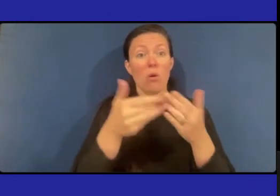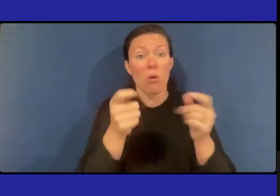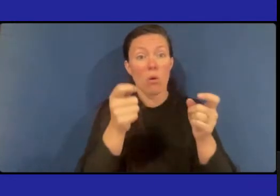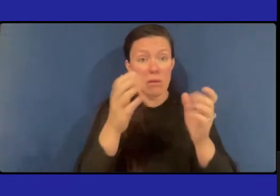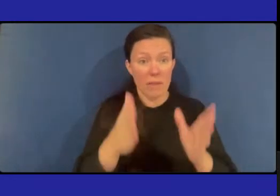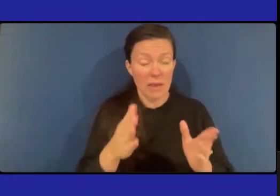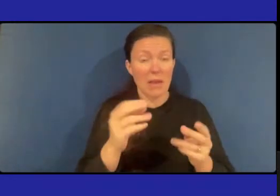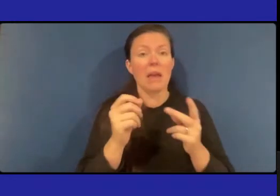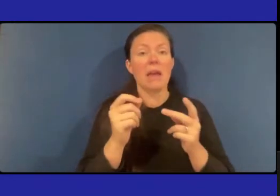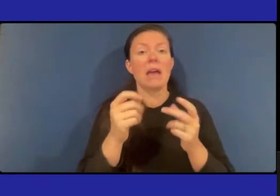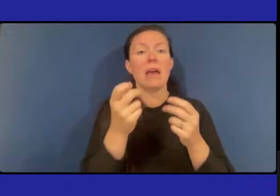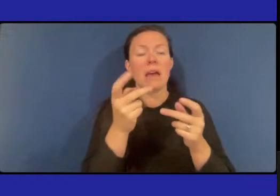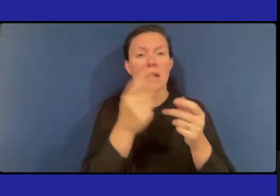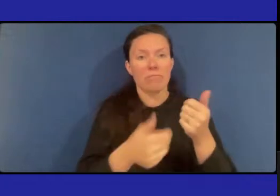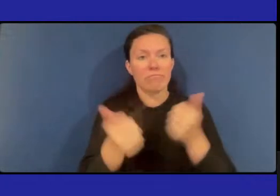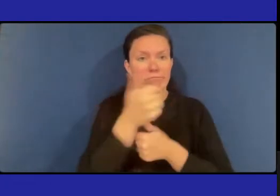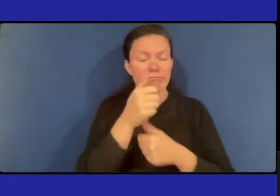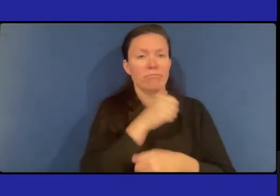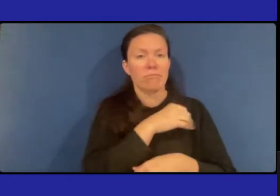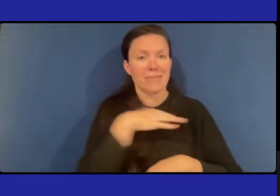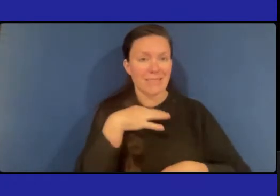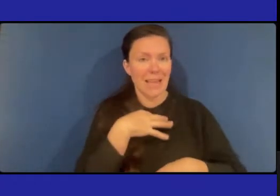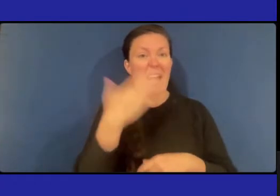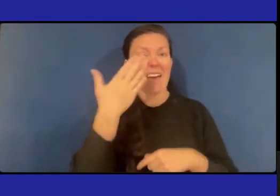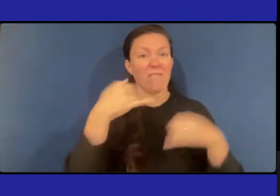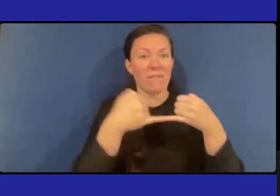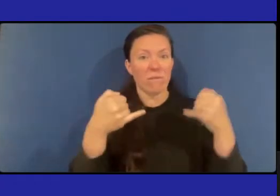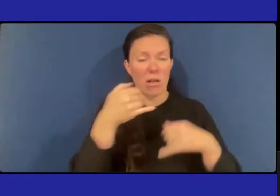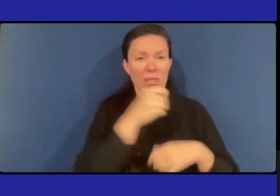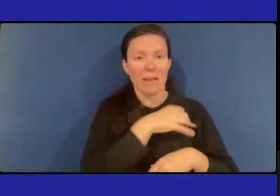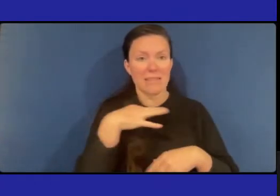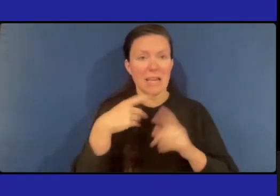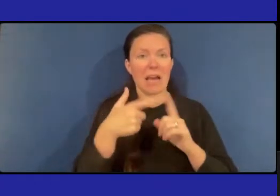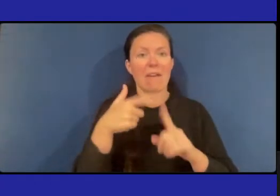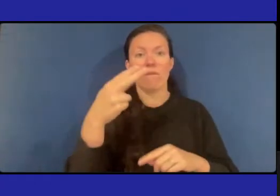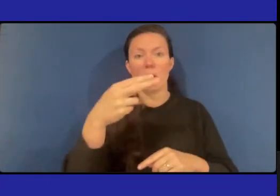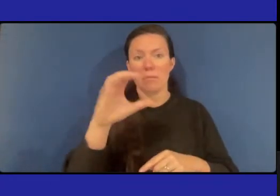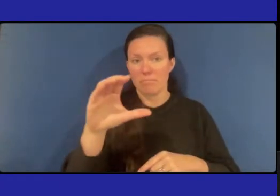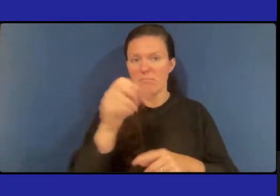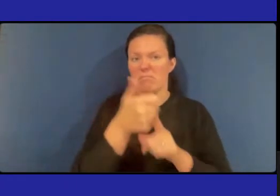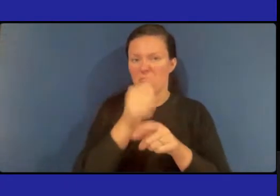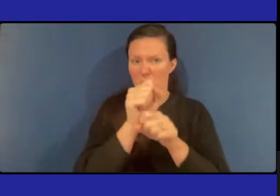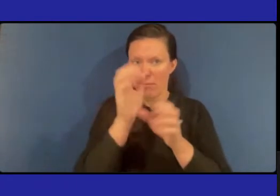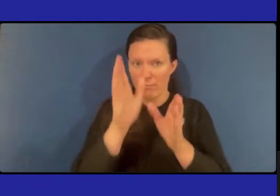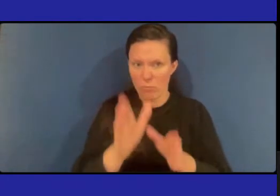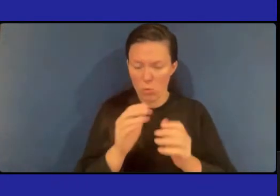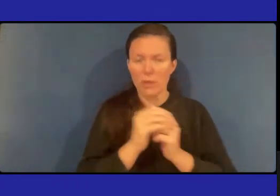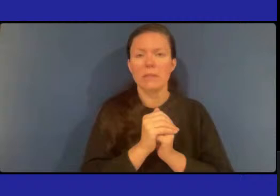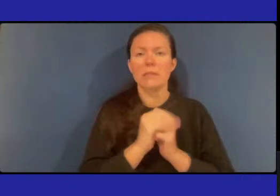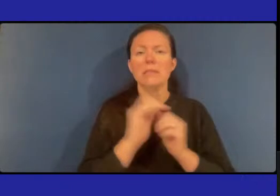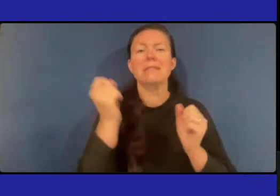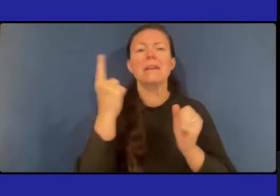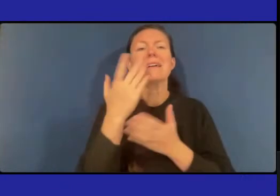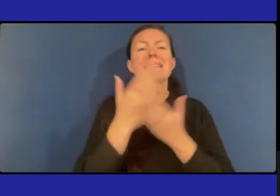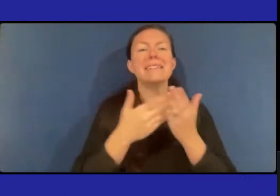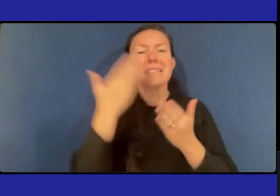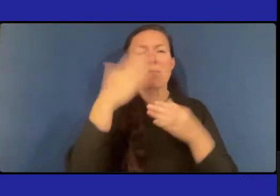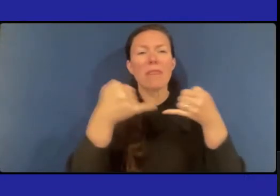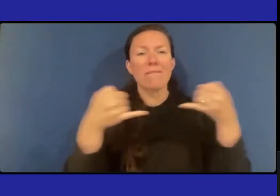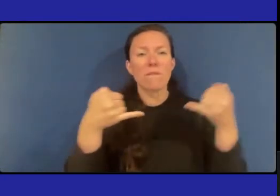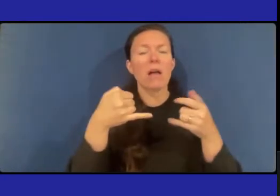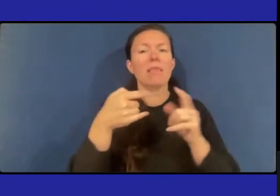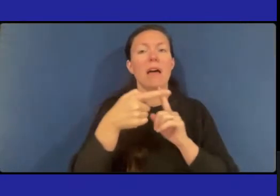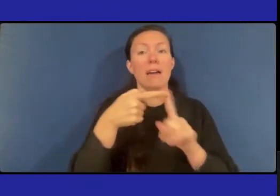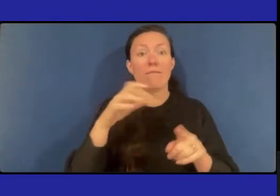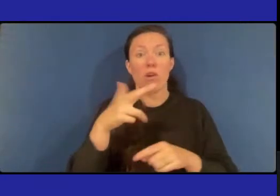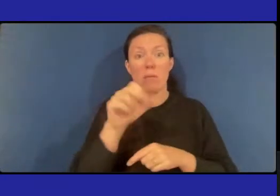staff, as well as many frontline staff, are direct health and hospitals employees. However, some of the frontline staff whom CHS selected to